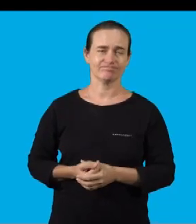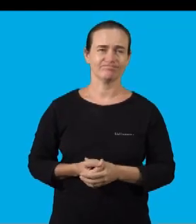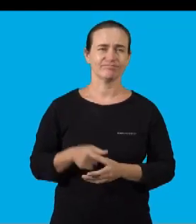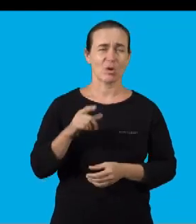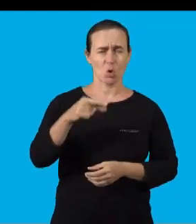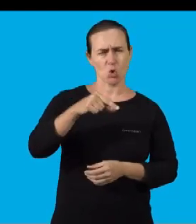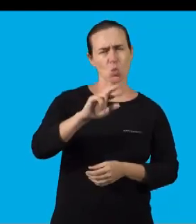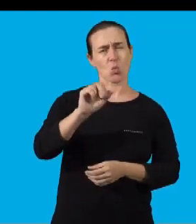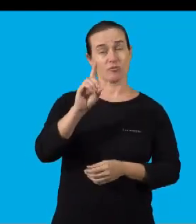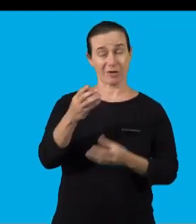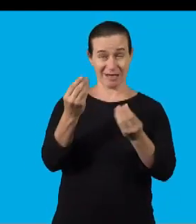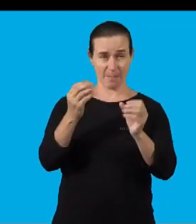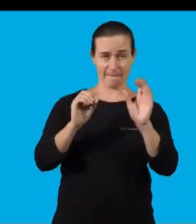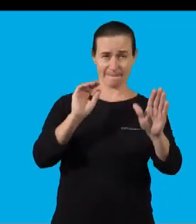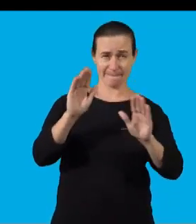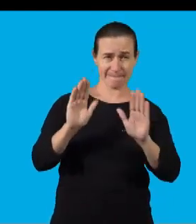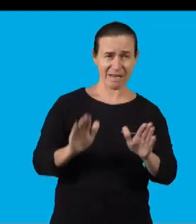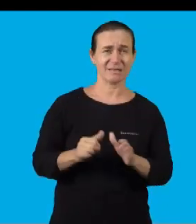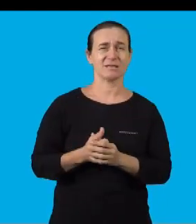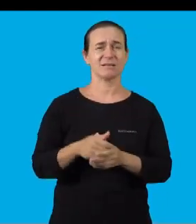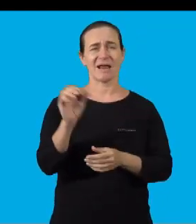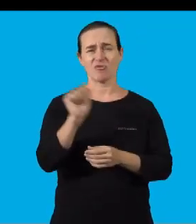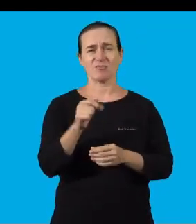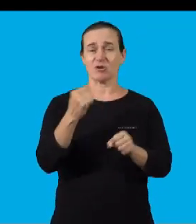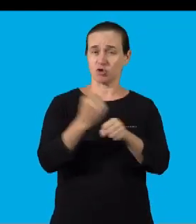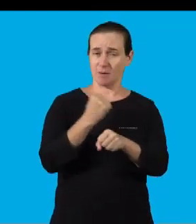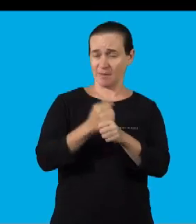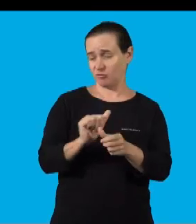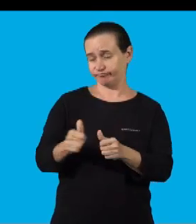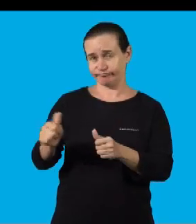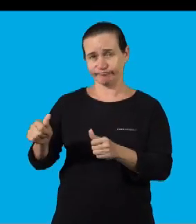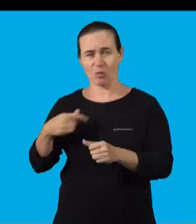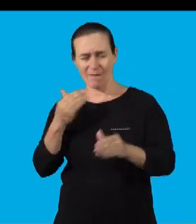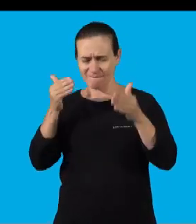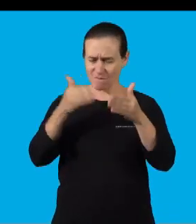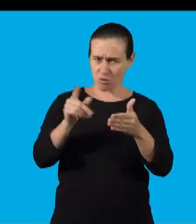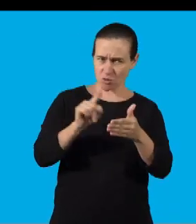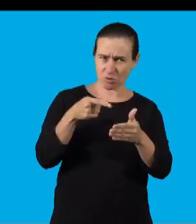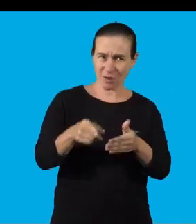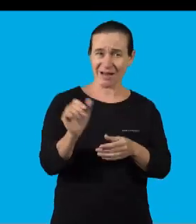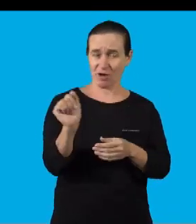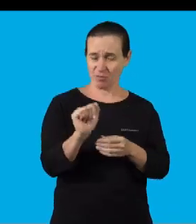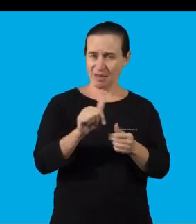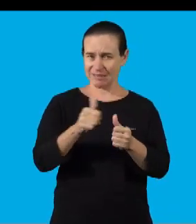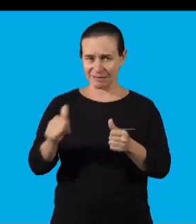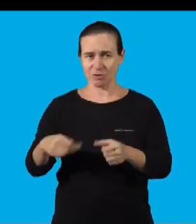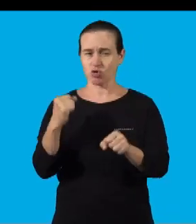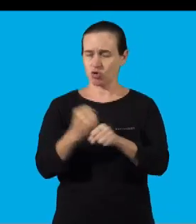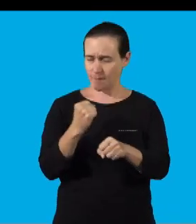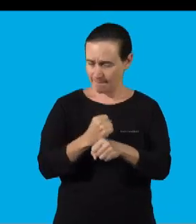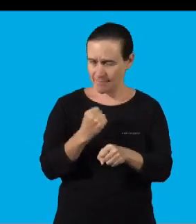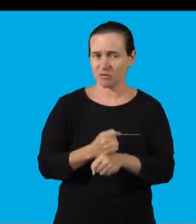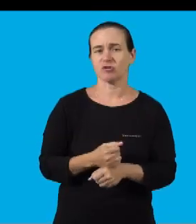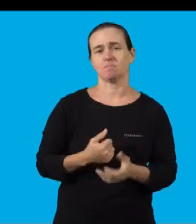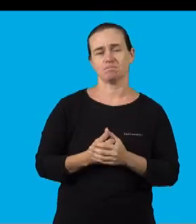remember, when we are talking about quadratic number patterns, arithmetic and geometric sequences, we did focus on those arithmetic sequences, the